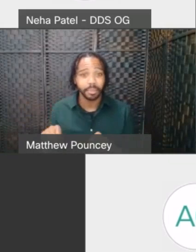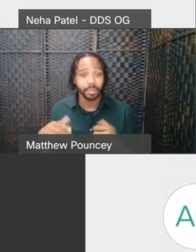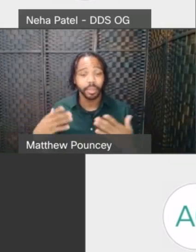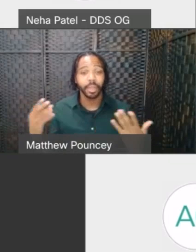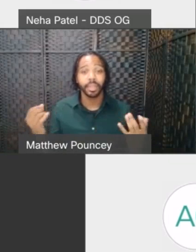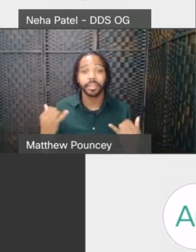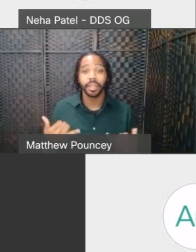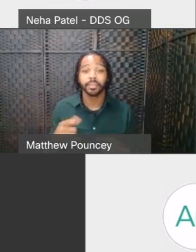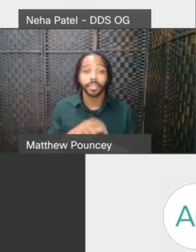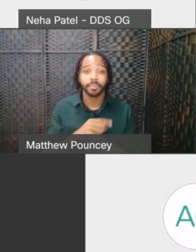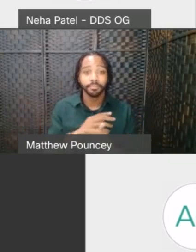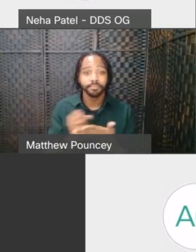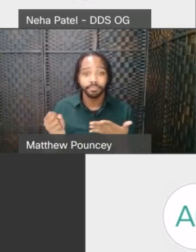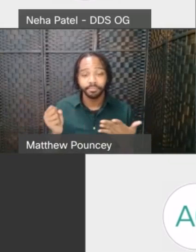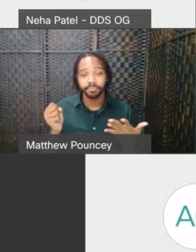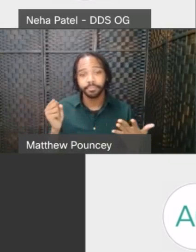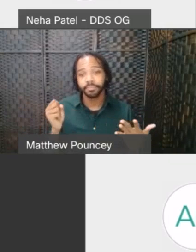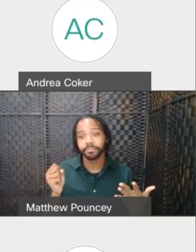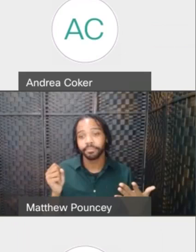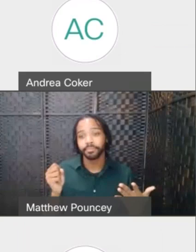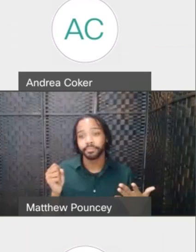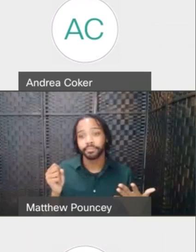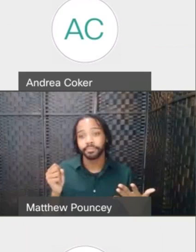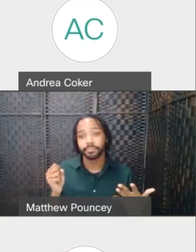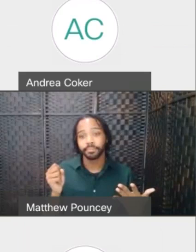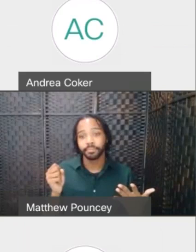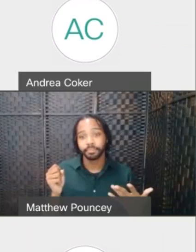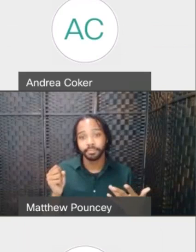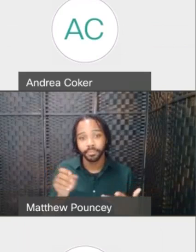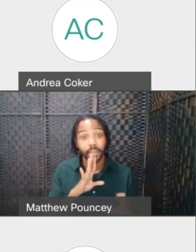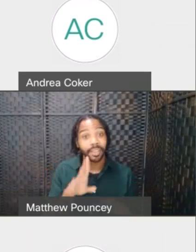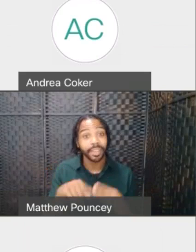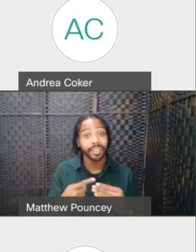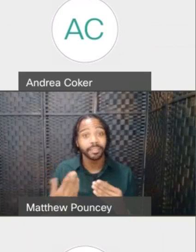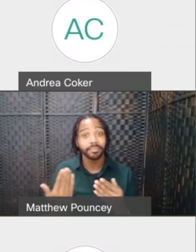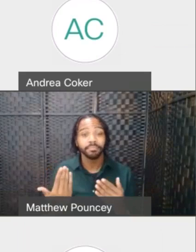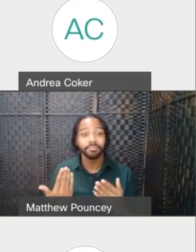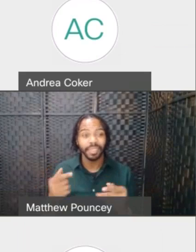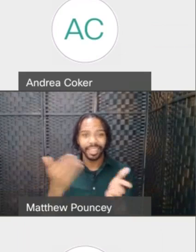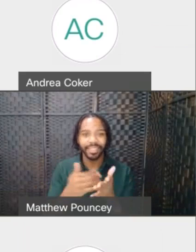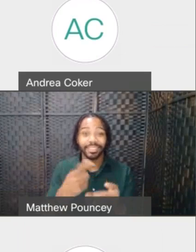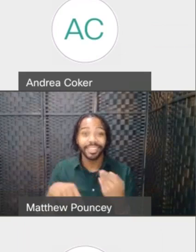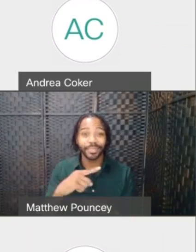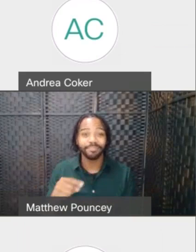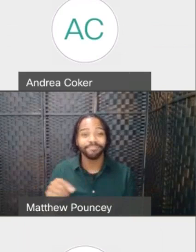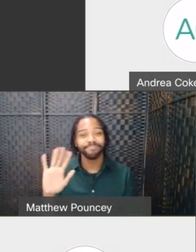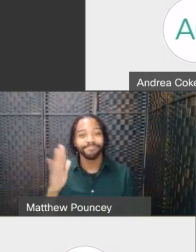at this point in time. And we will talk again next week. Thank you.